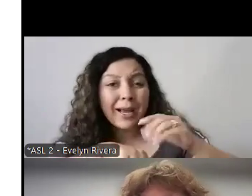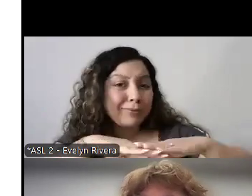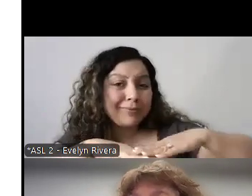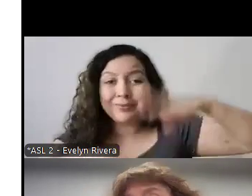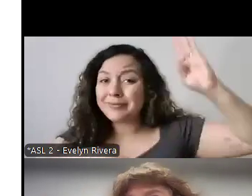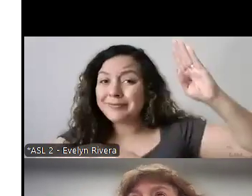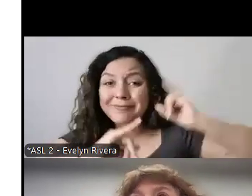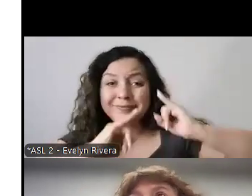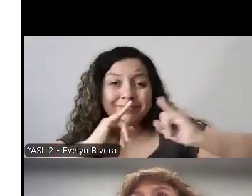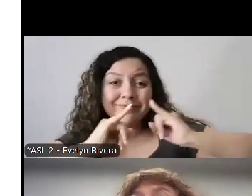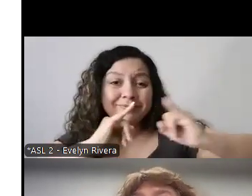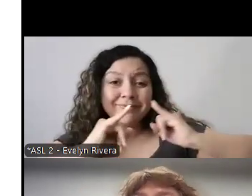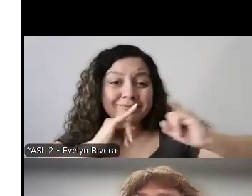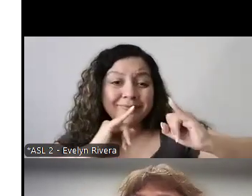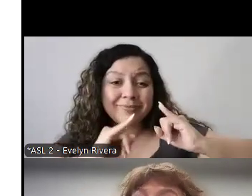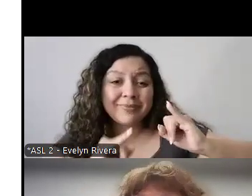over